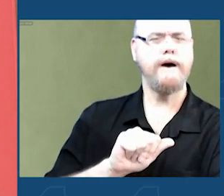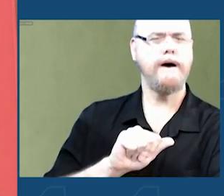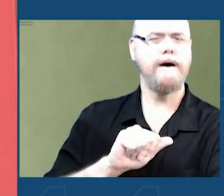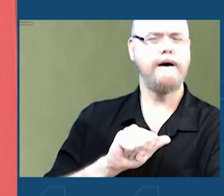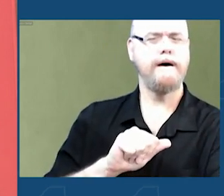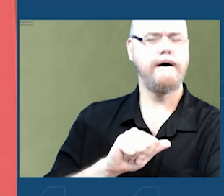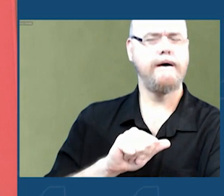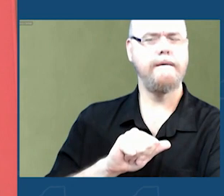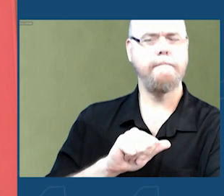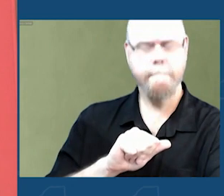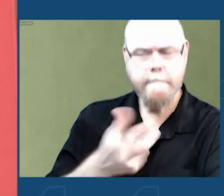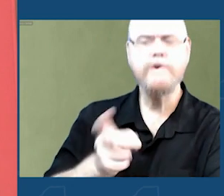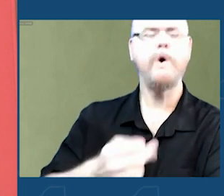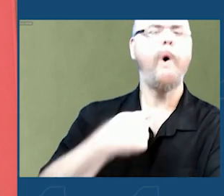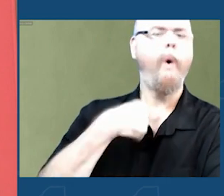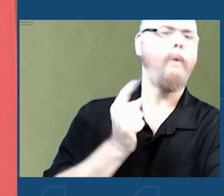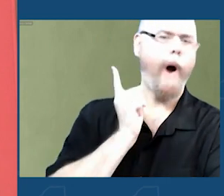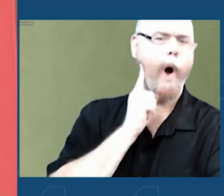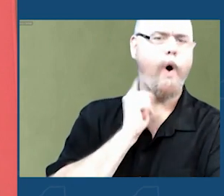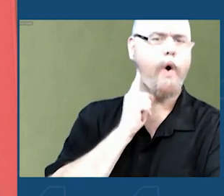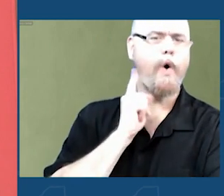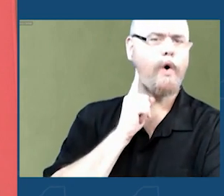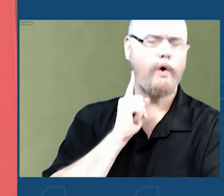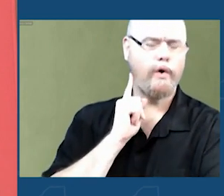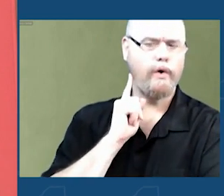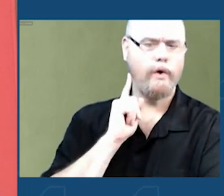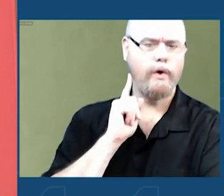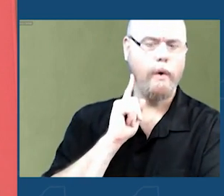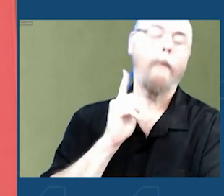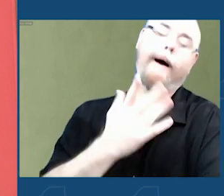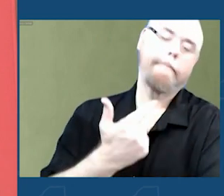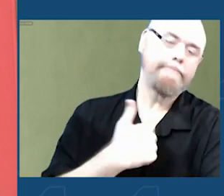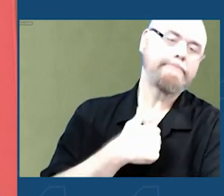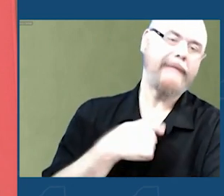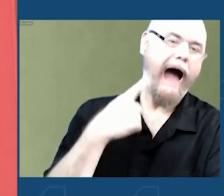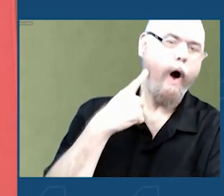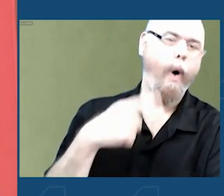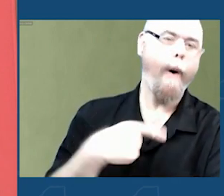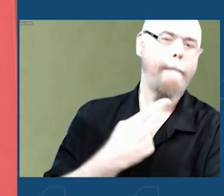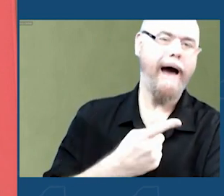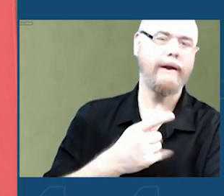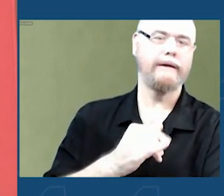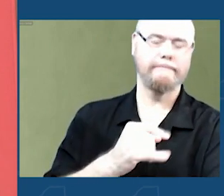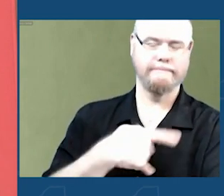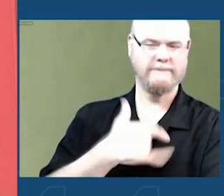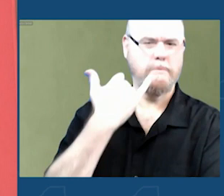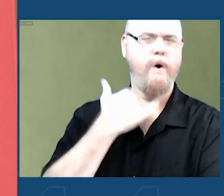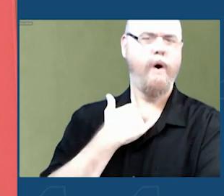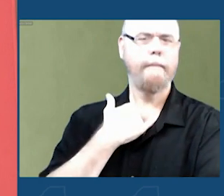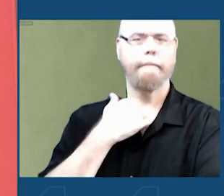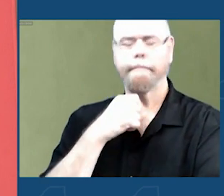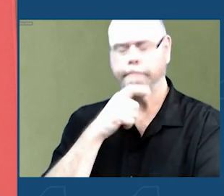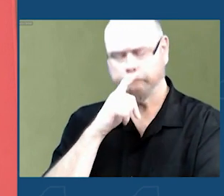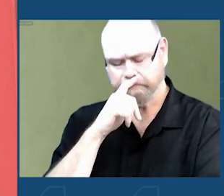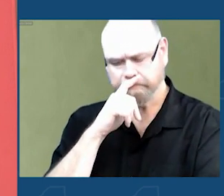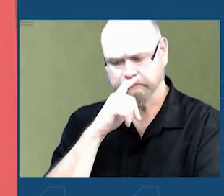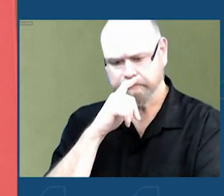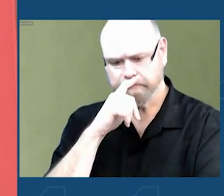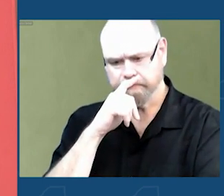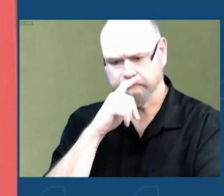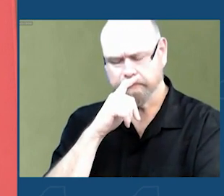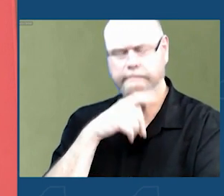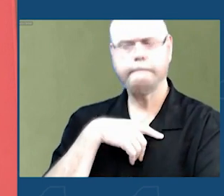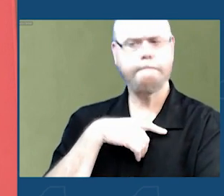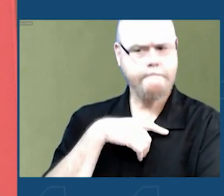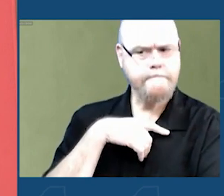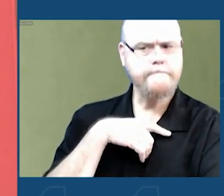when I heard, I had heard a call about this, and when